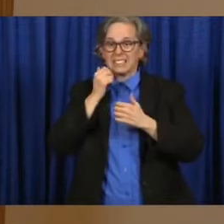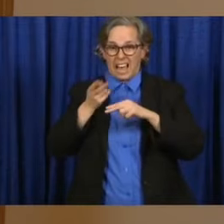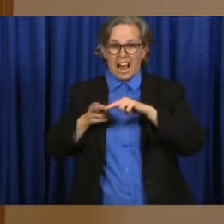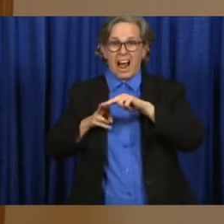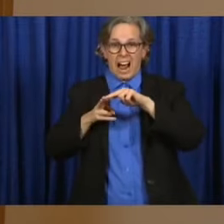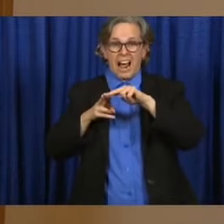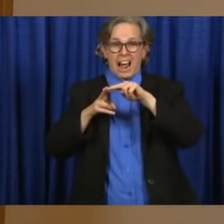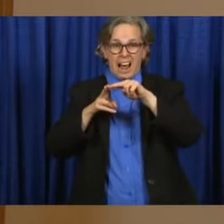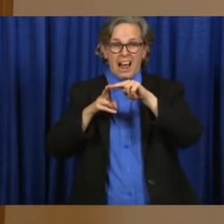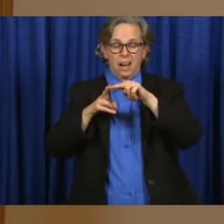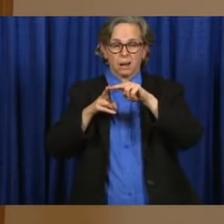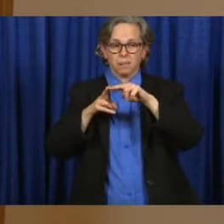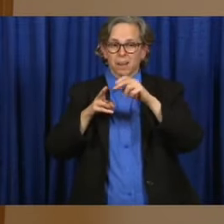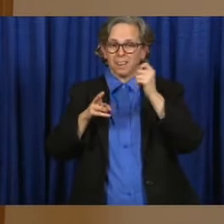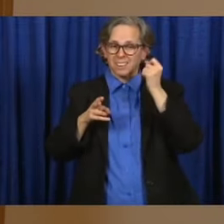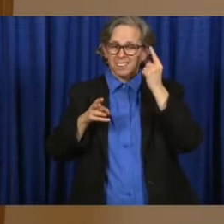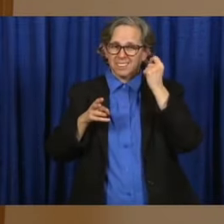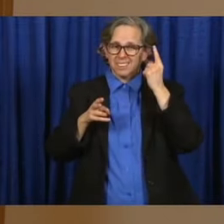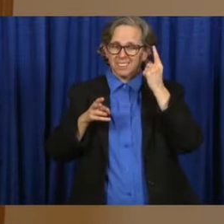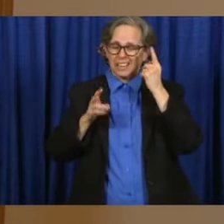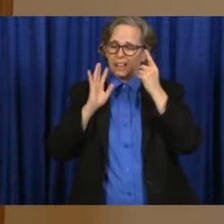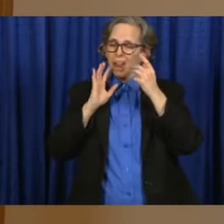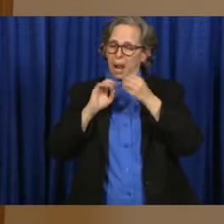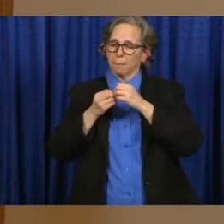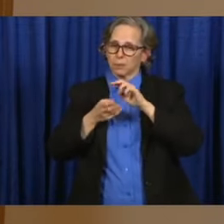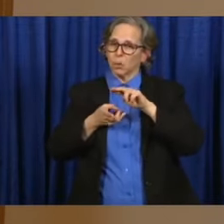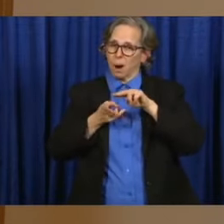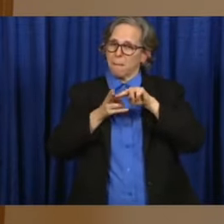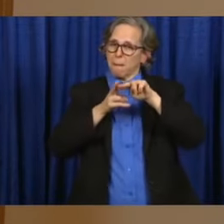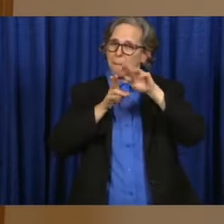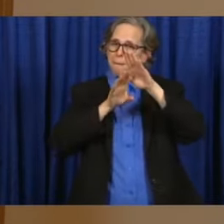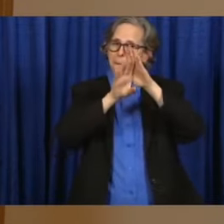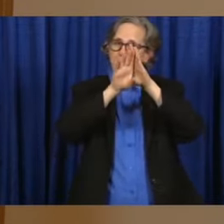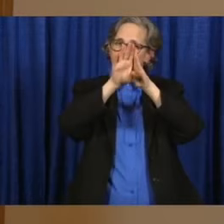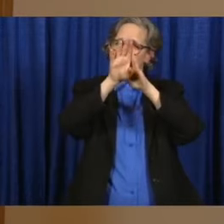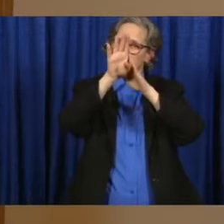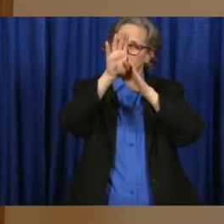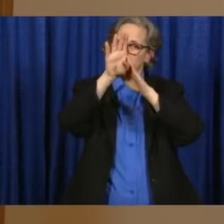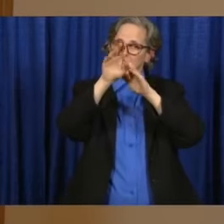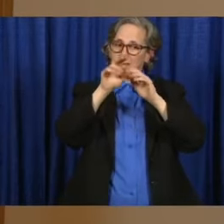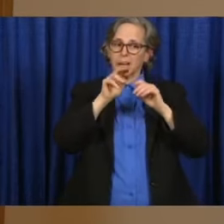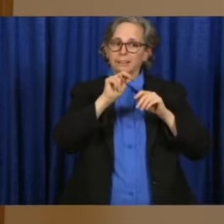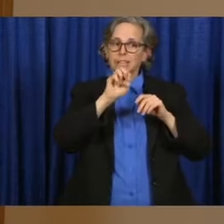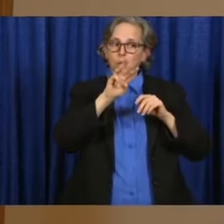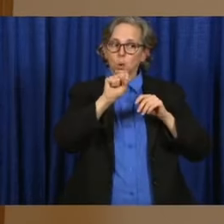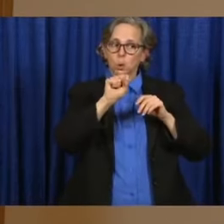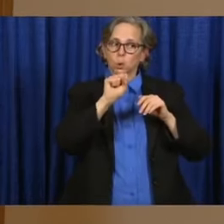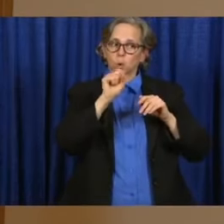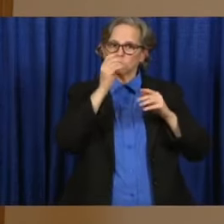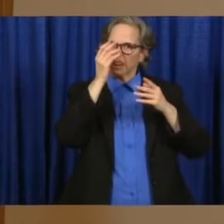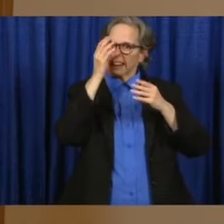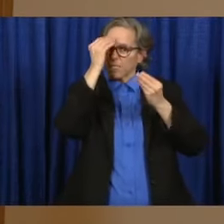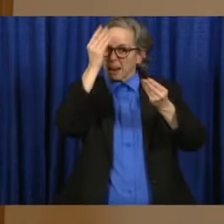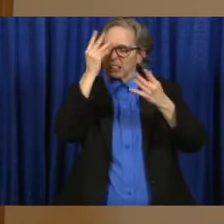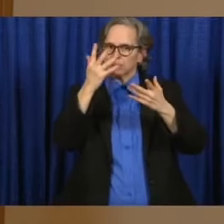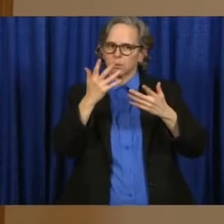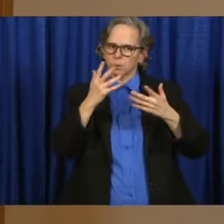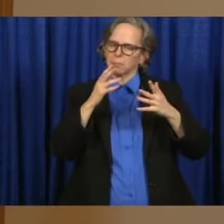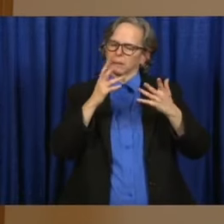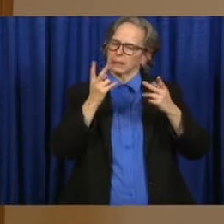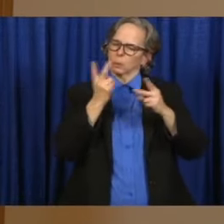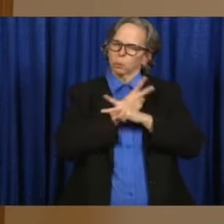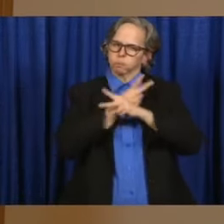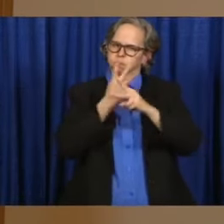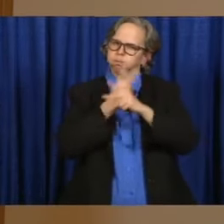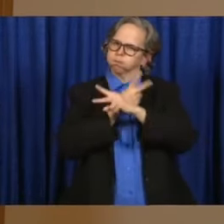unfortunately, we're on that steep upslope, so the news will continue to get worse instead of better. Many things will have